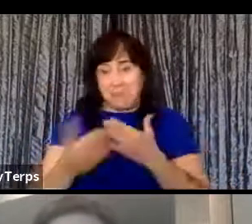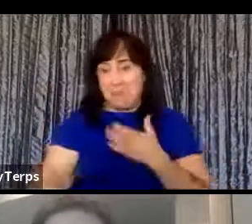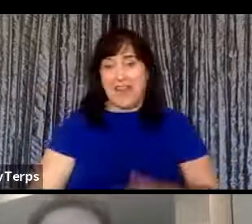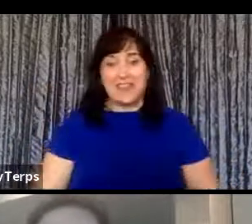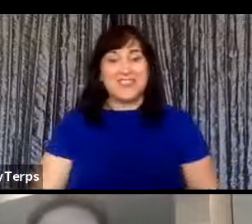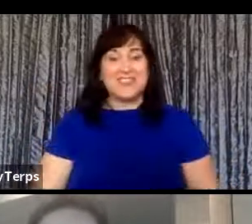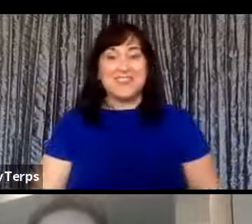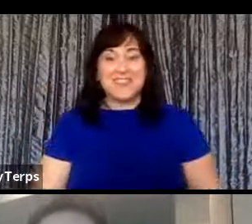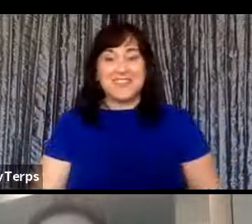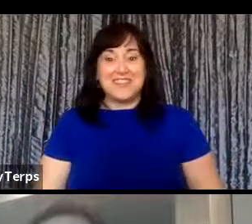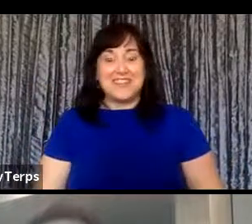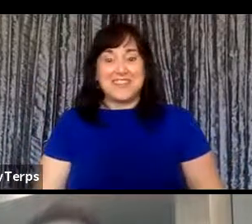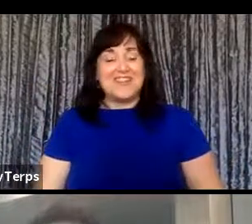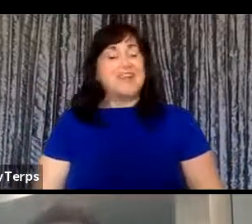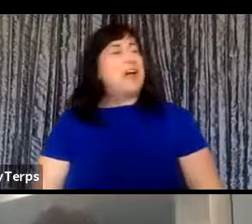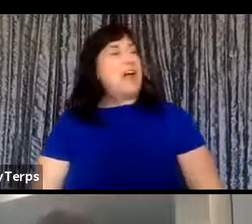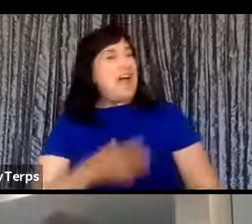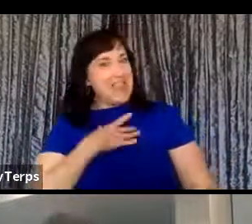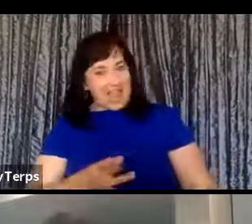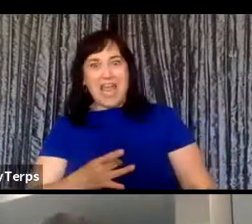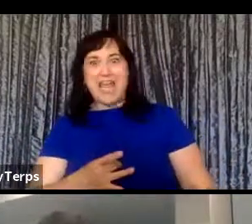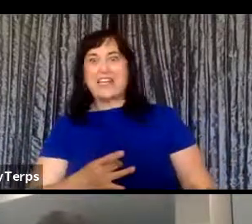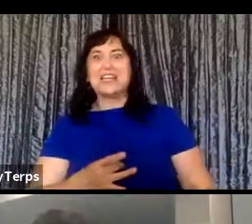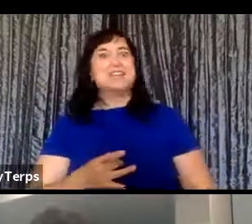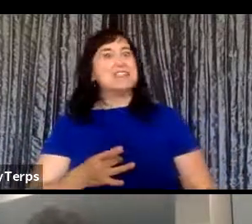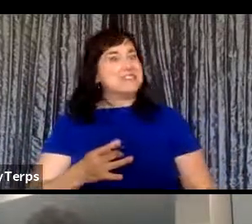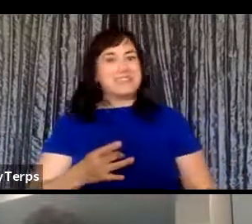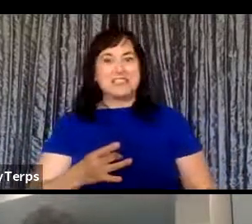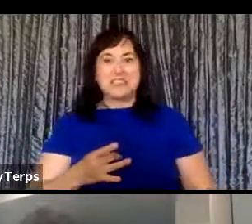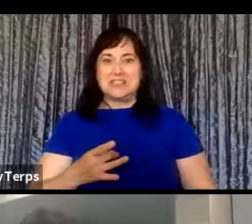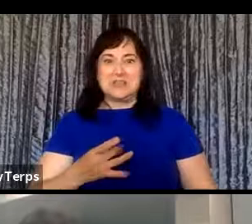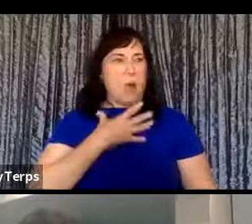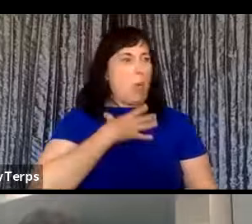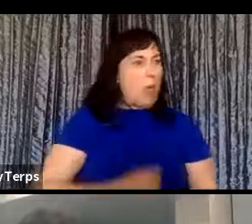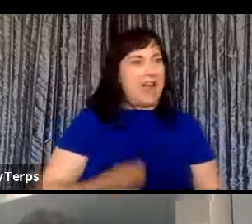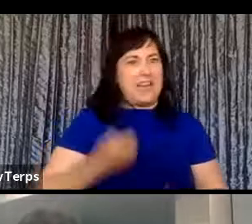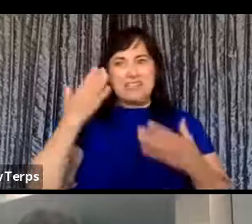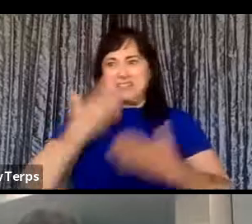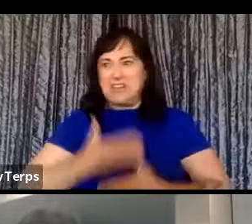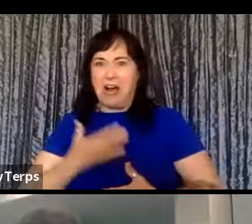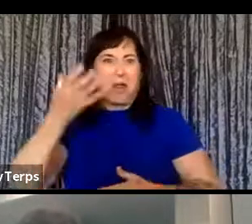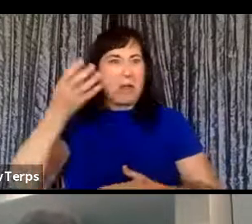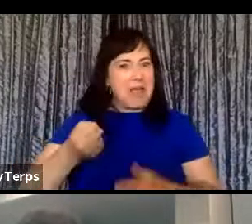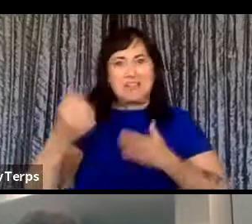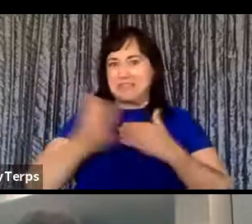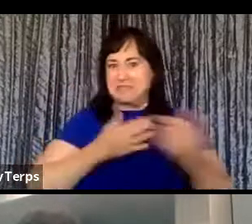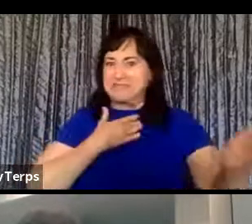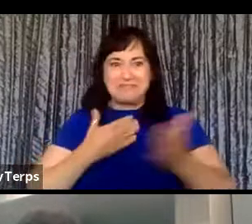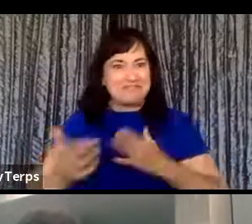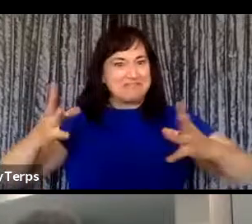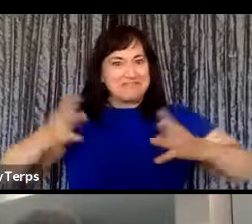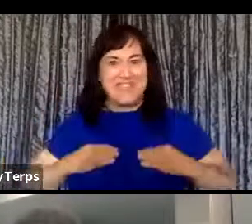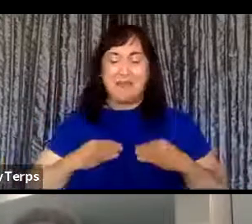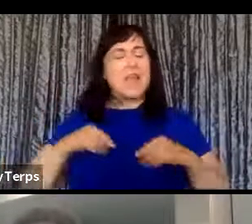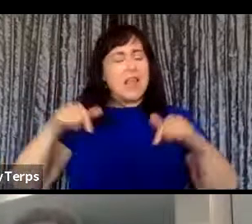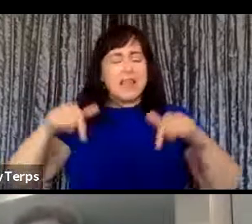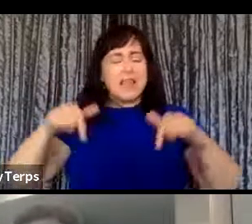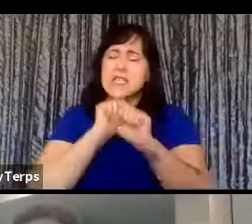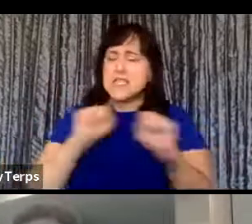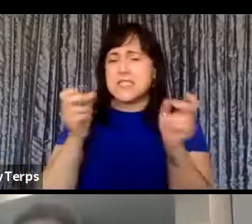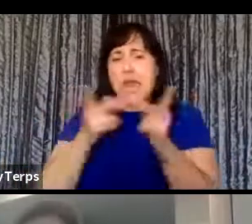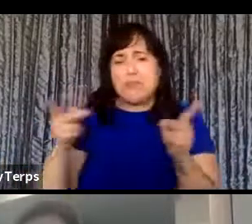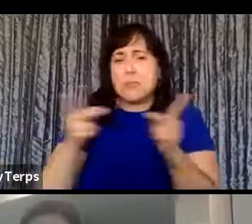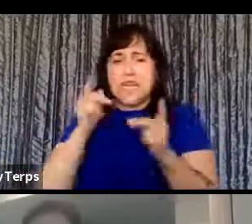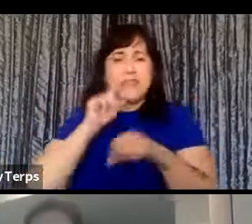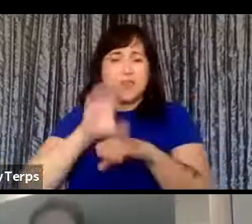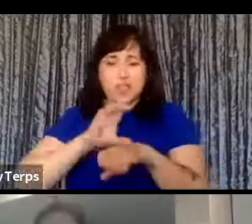A non-discriminatory chocolate eater. She doesn't care if it's white, dark, milk. This is a safe space for chocolate right now, okay? So it doesn't